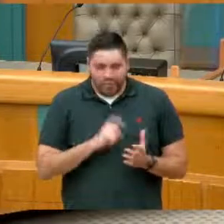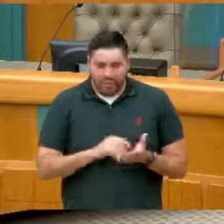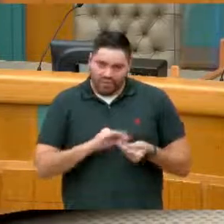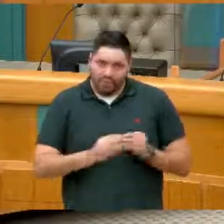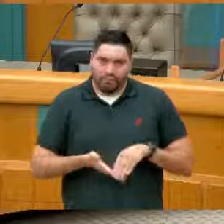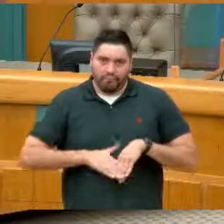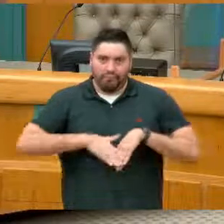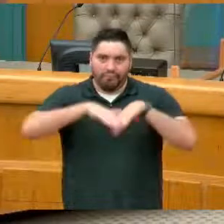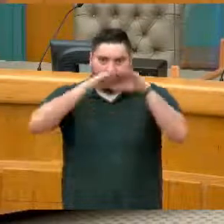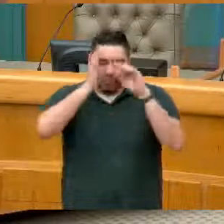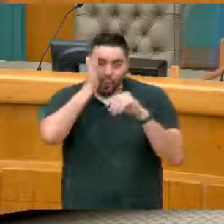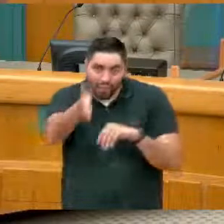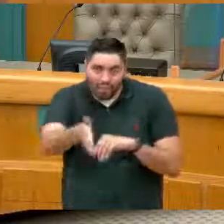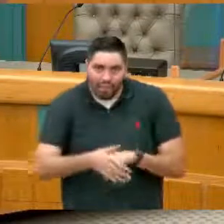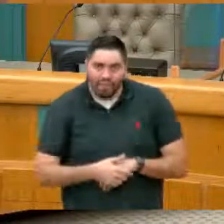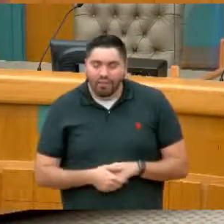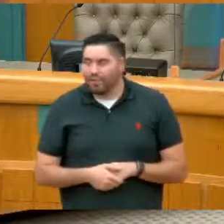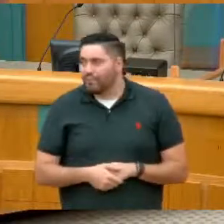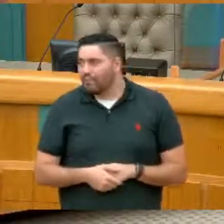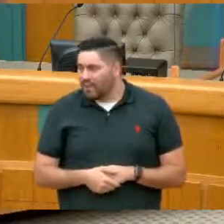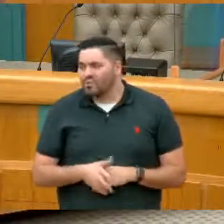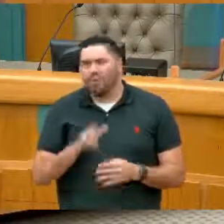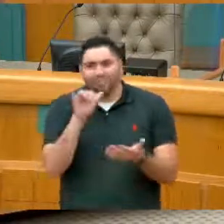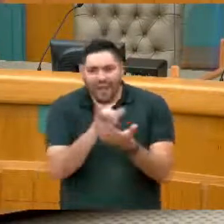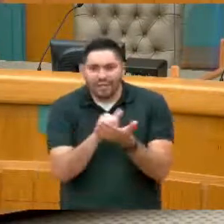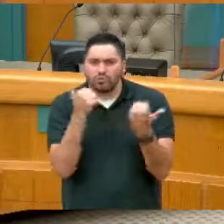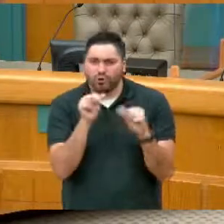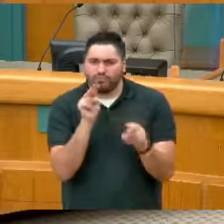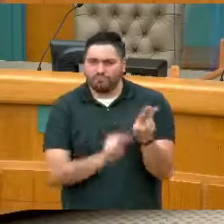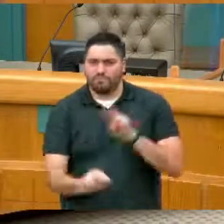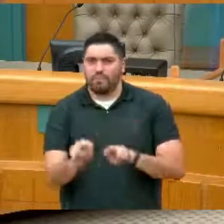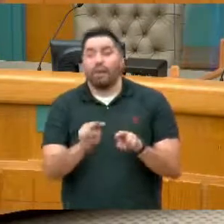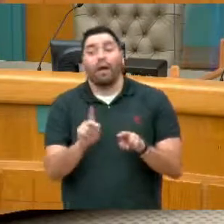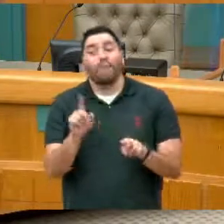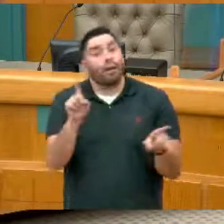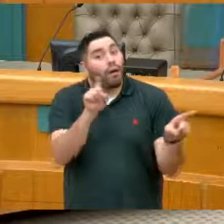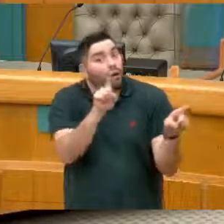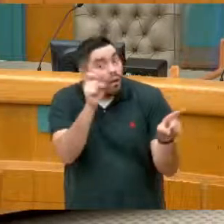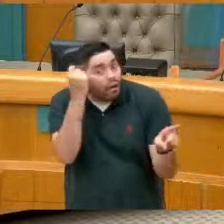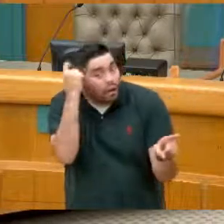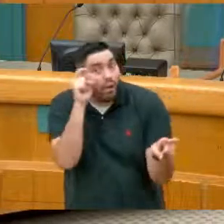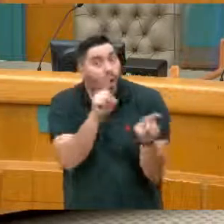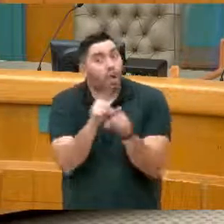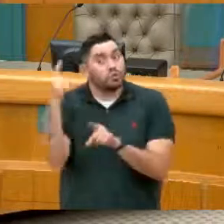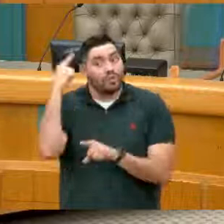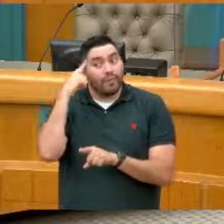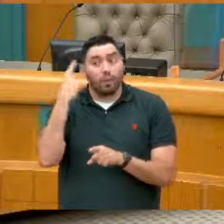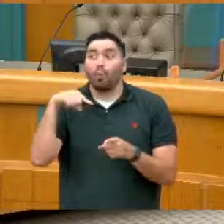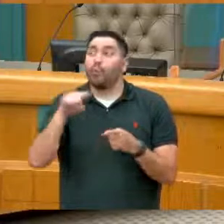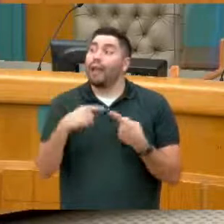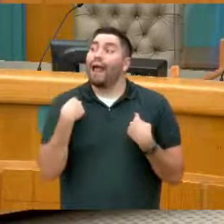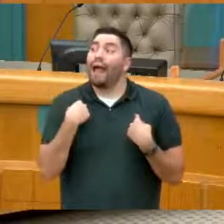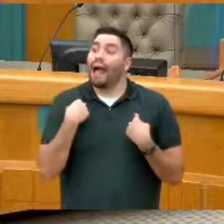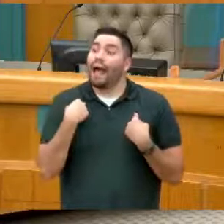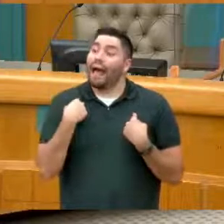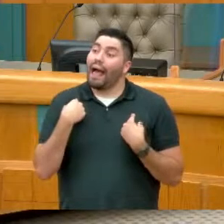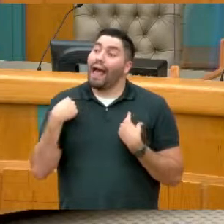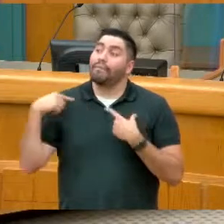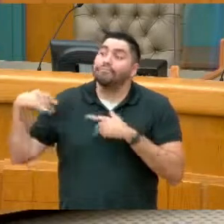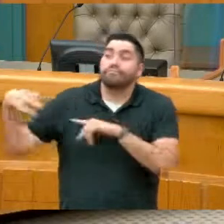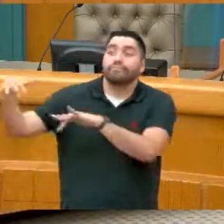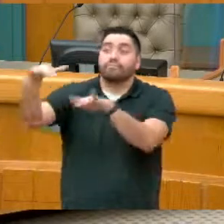away, to come out here. And so again, when you start seeing those type of traveling events and you don't